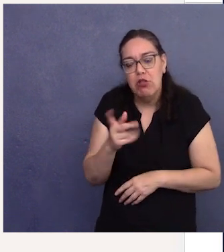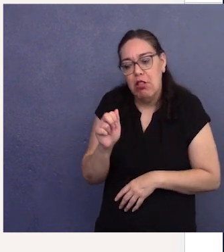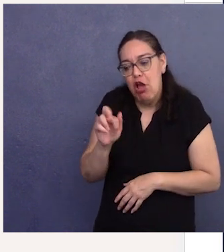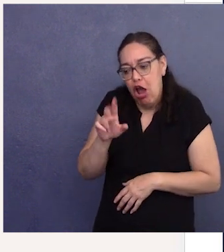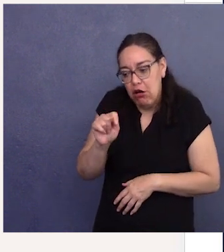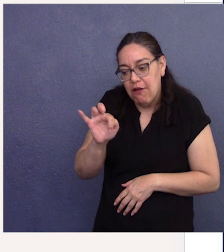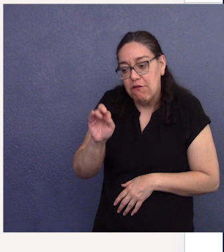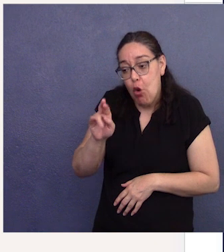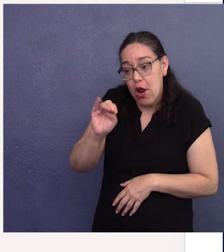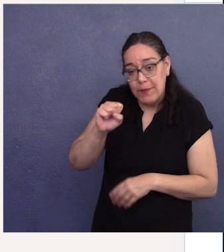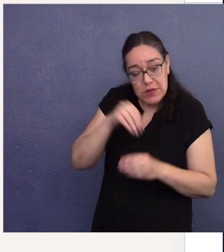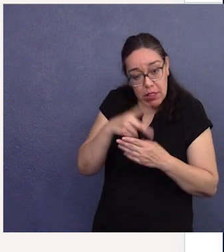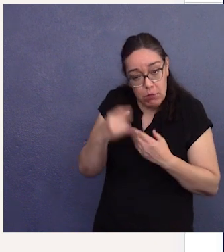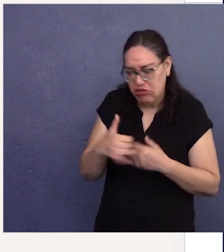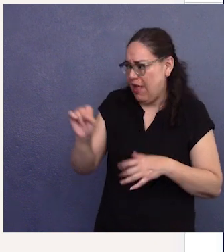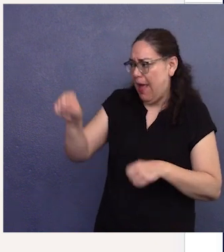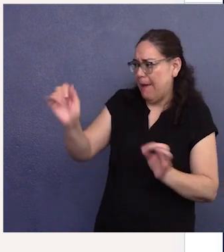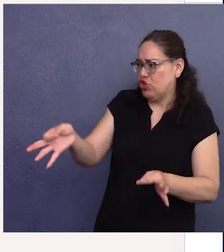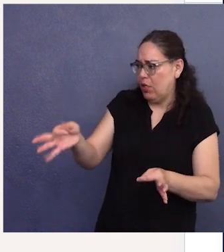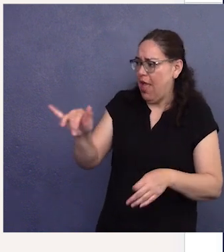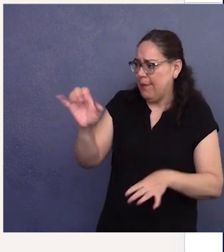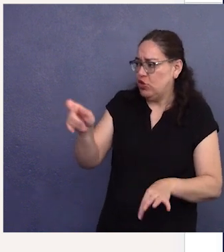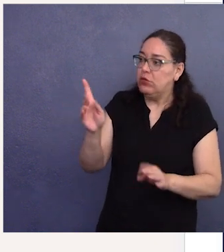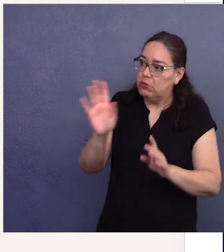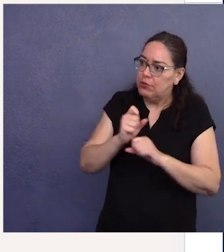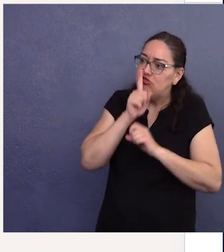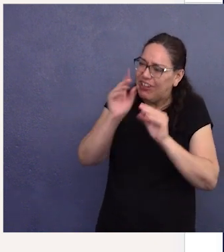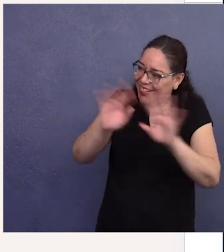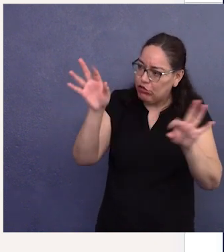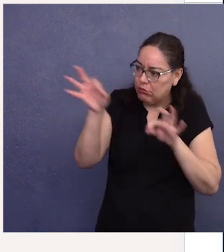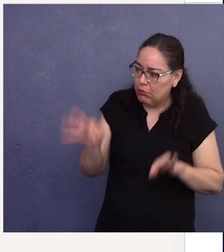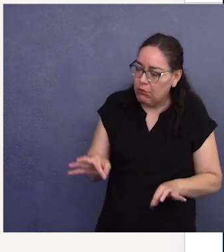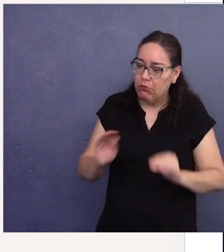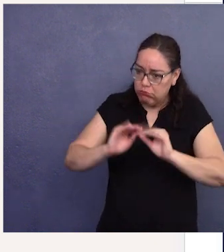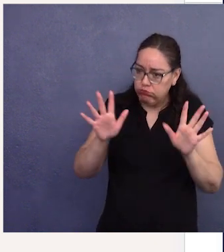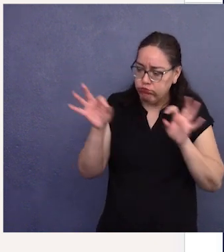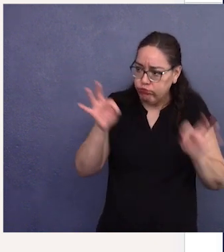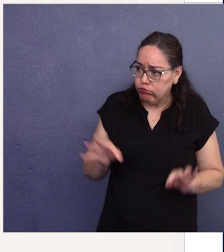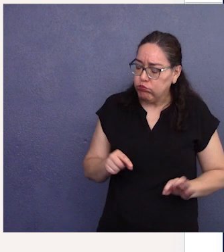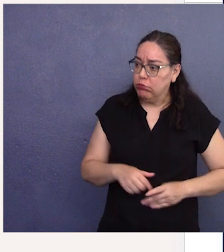project? Absolutely. Just be clear about it.